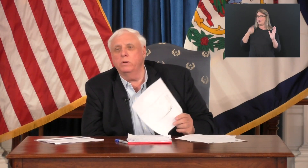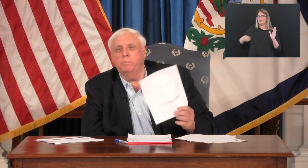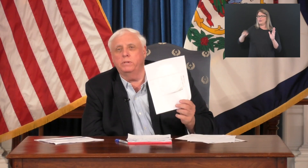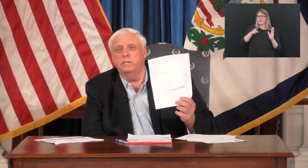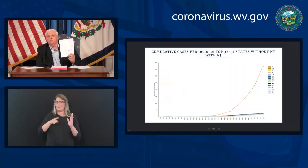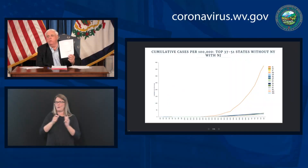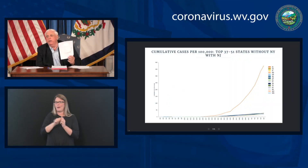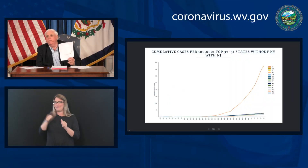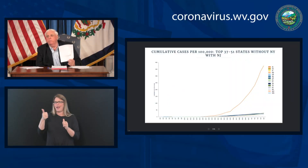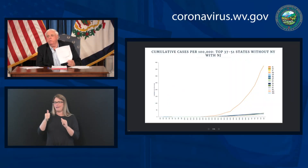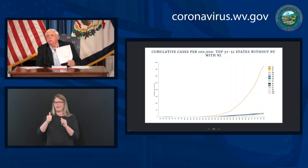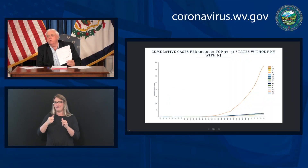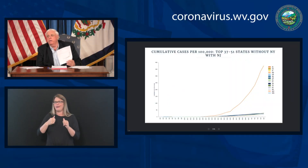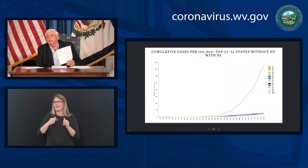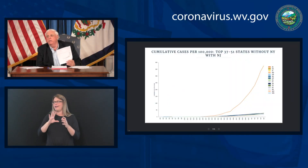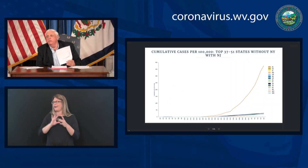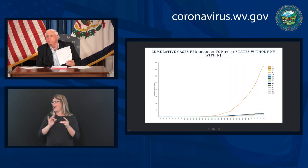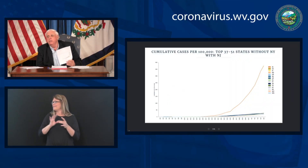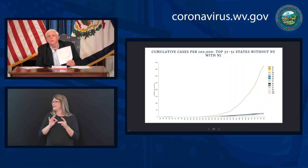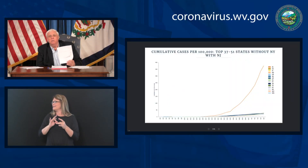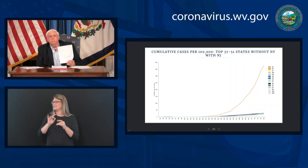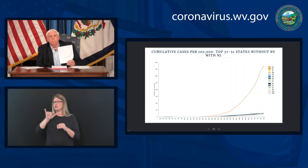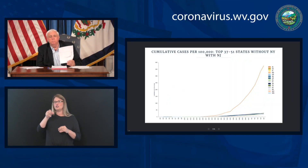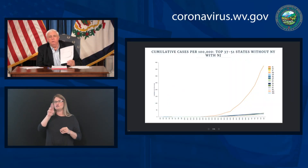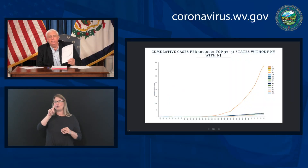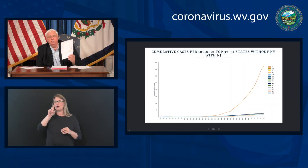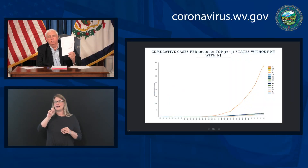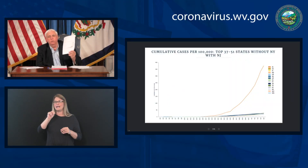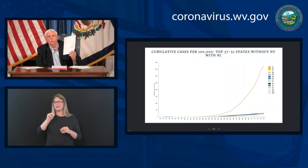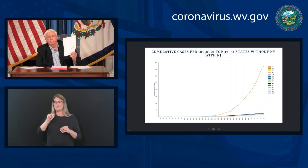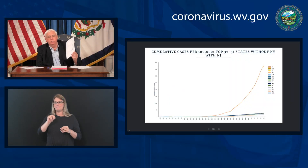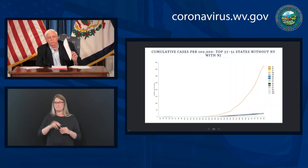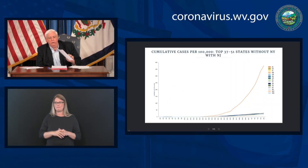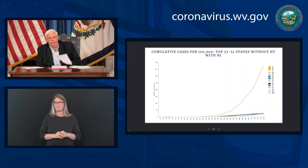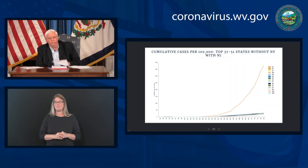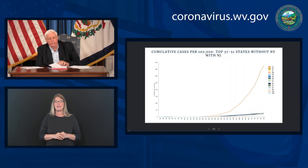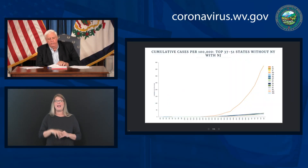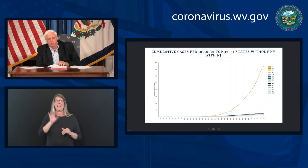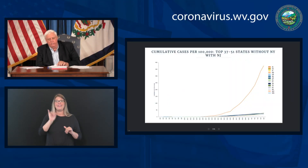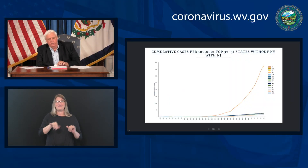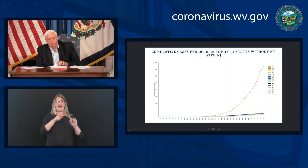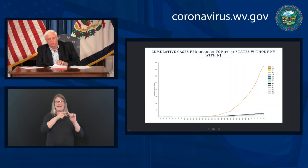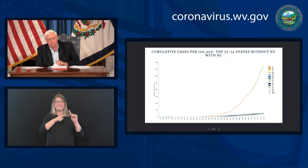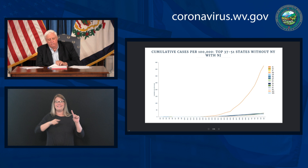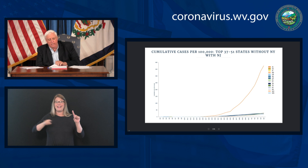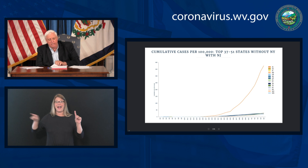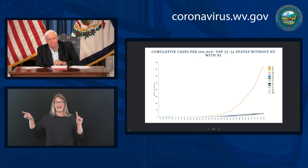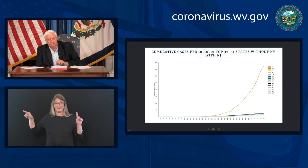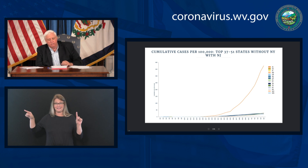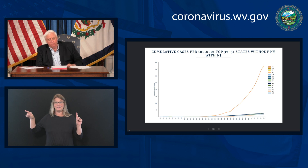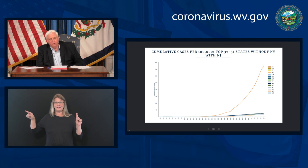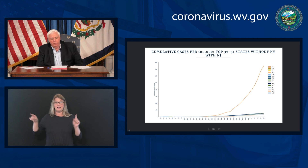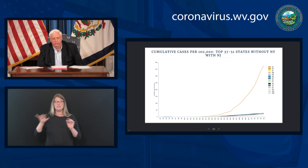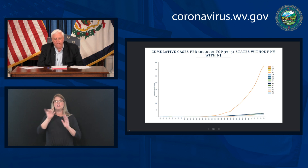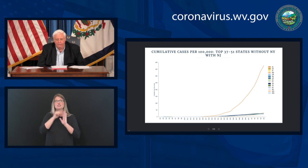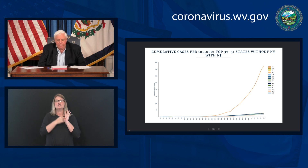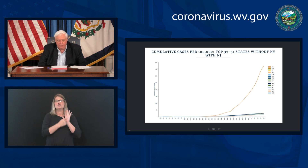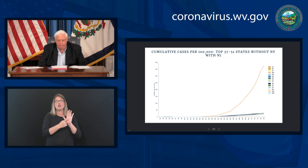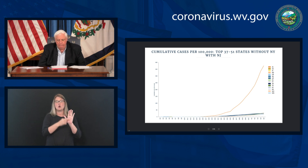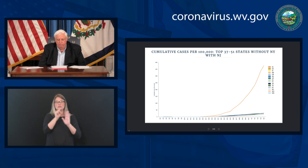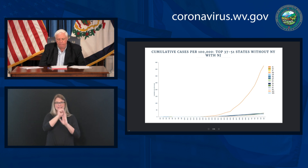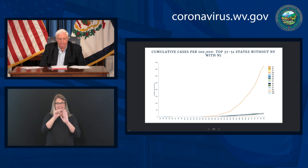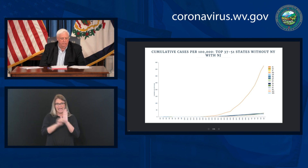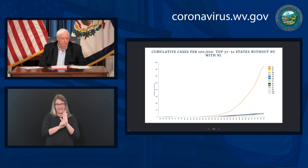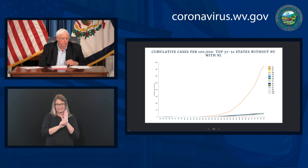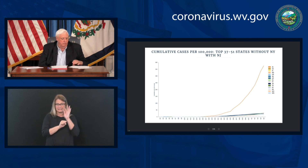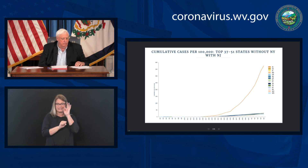if you could put this graph up real quick. Basically what this graph is the states, and I guess